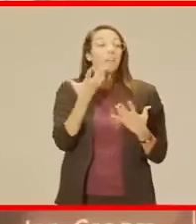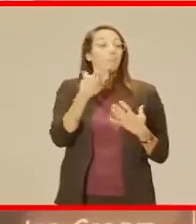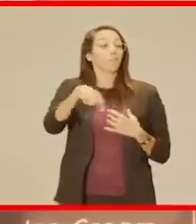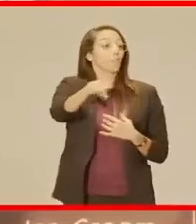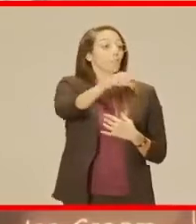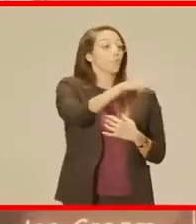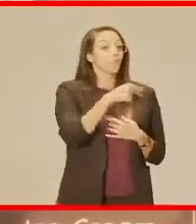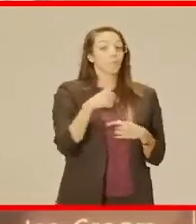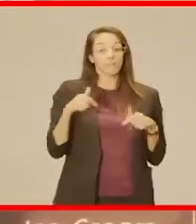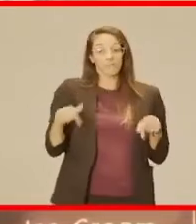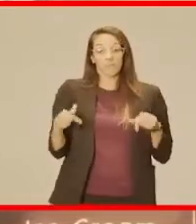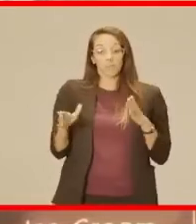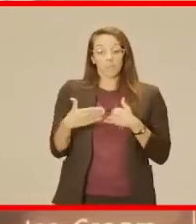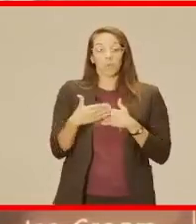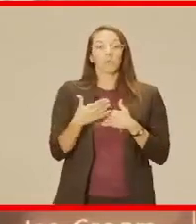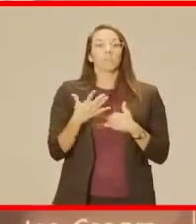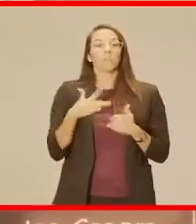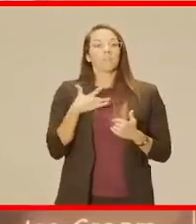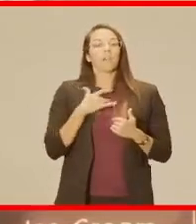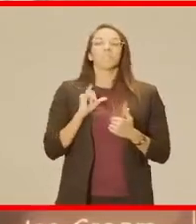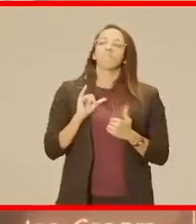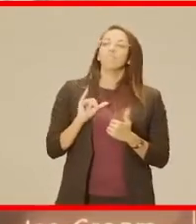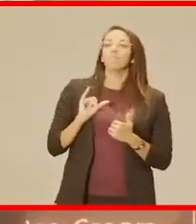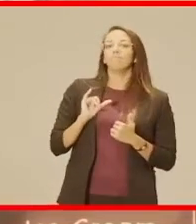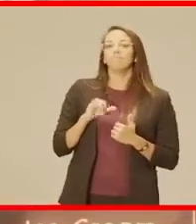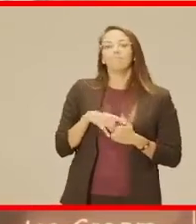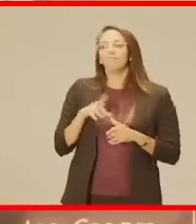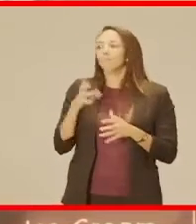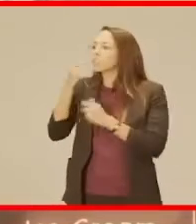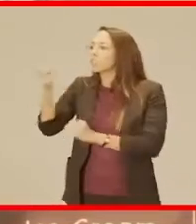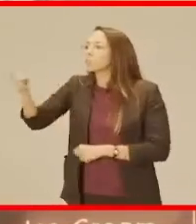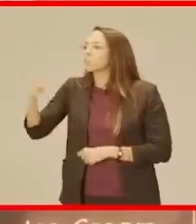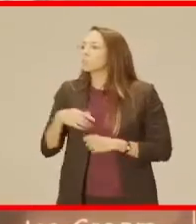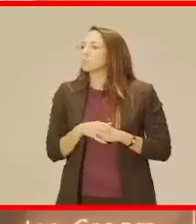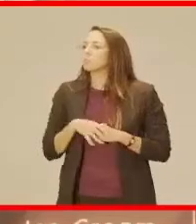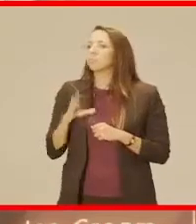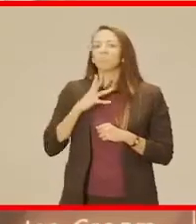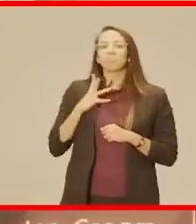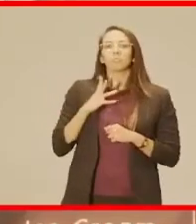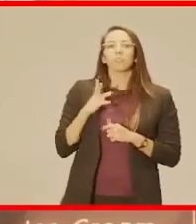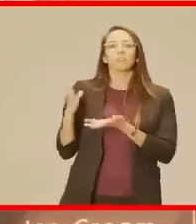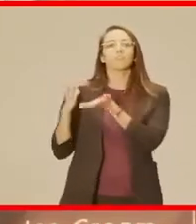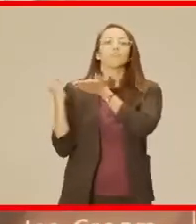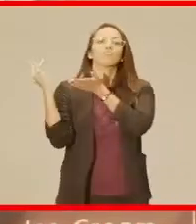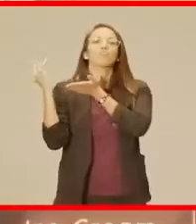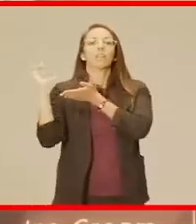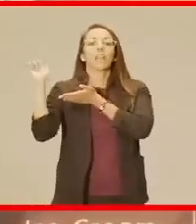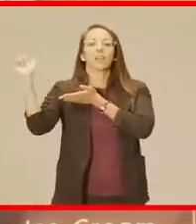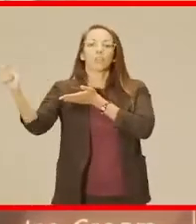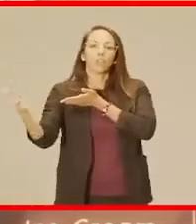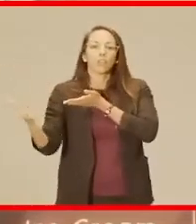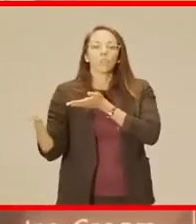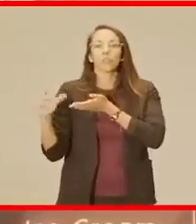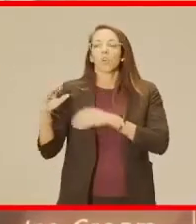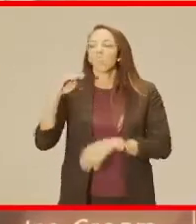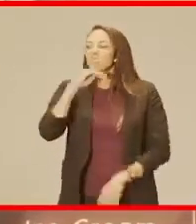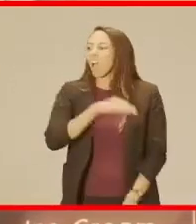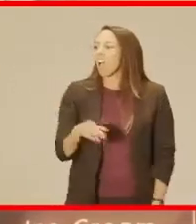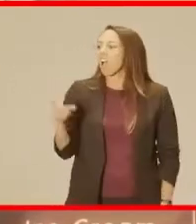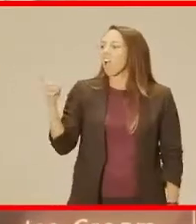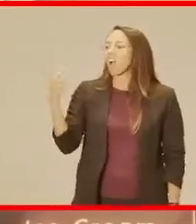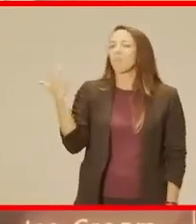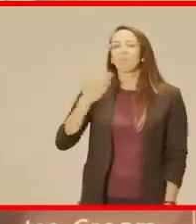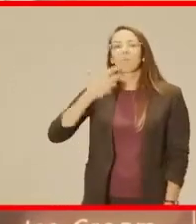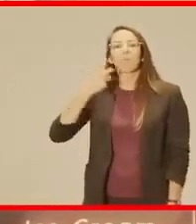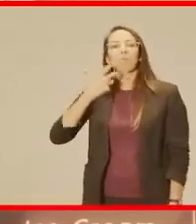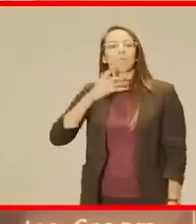time when they thought they could trust somebody who took advantage of them, who lied to them, or like said, I'll be your